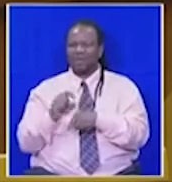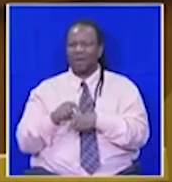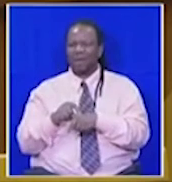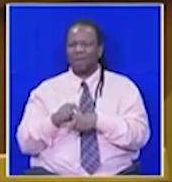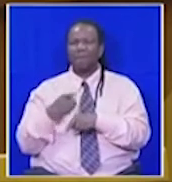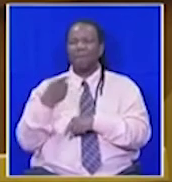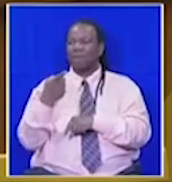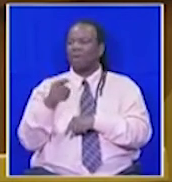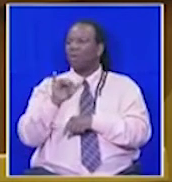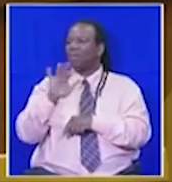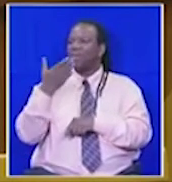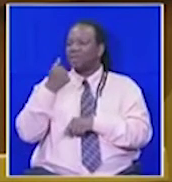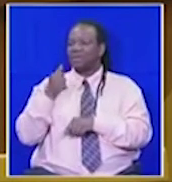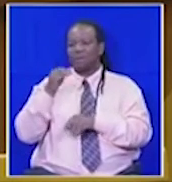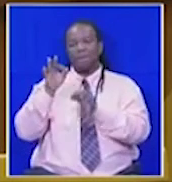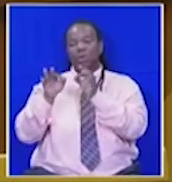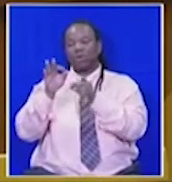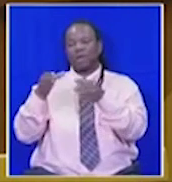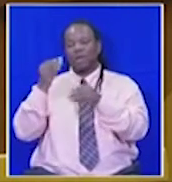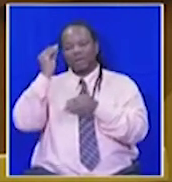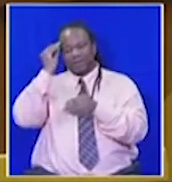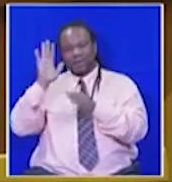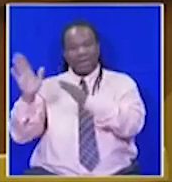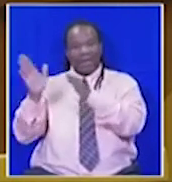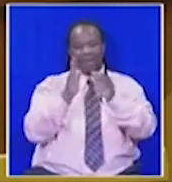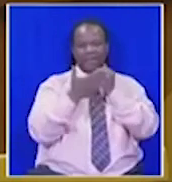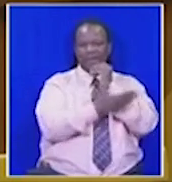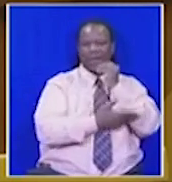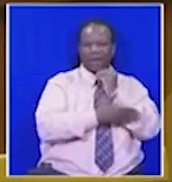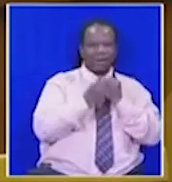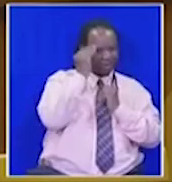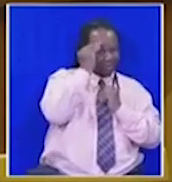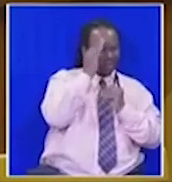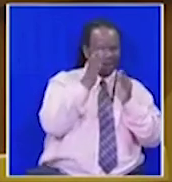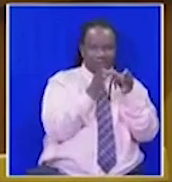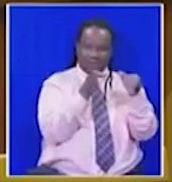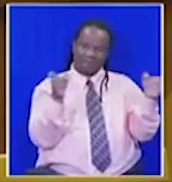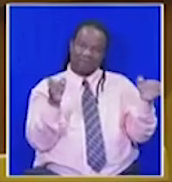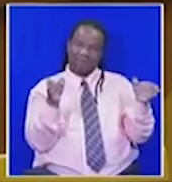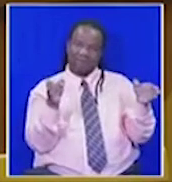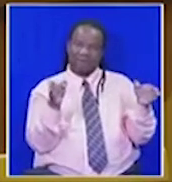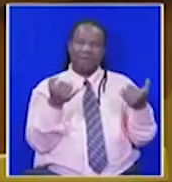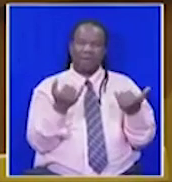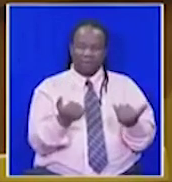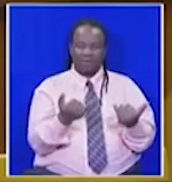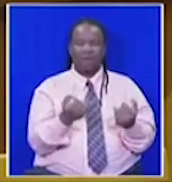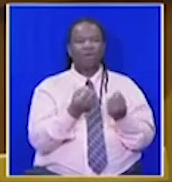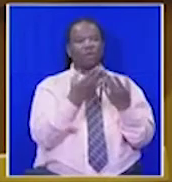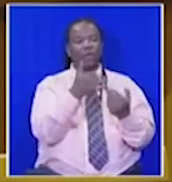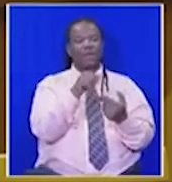between party political interest and national interest. And we just don't seem to be getting the maturity in this particular